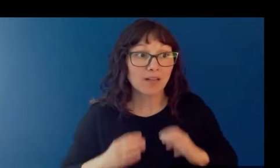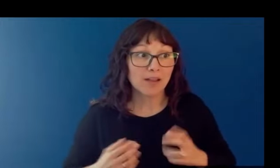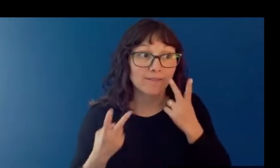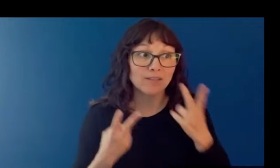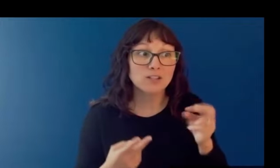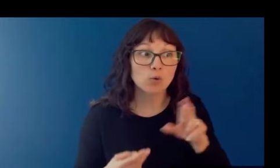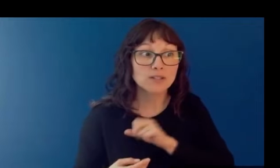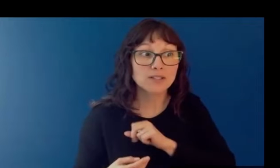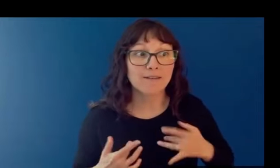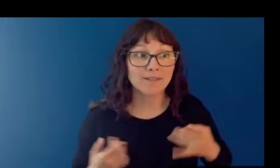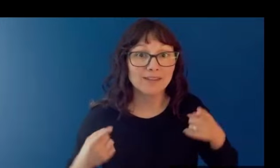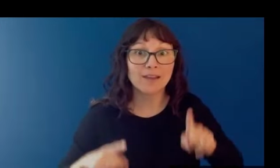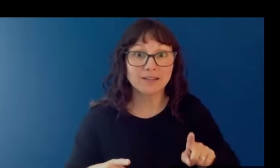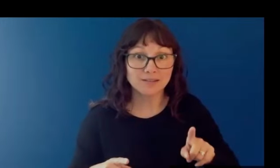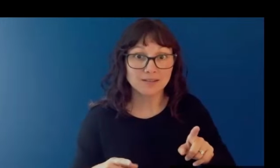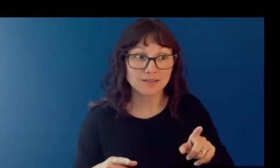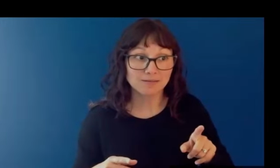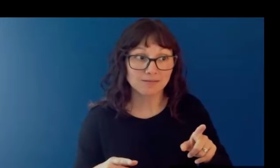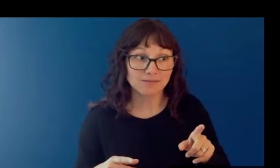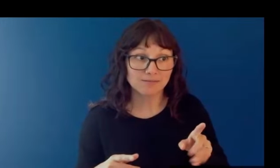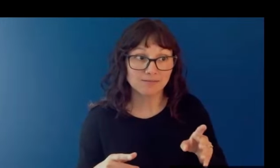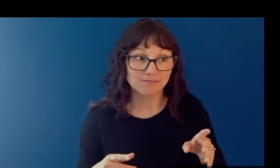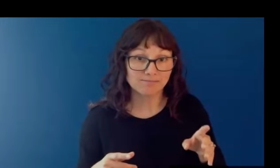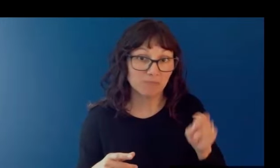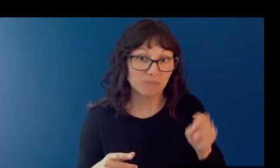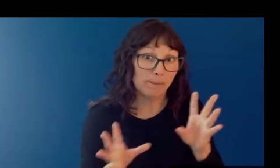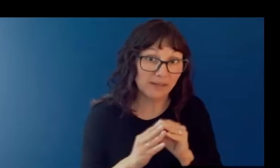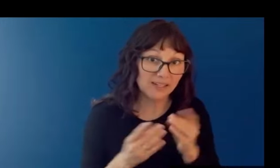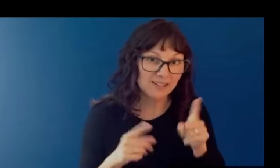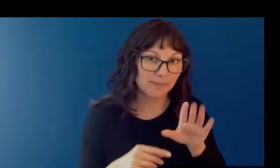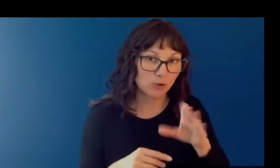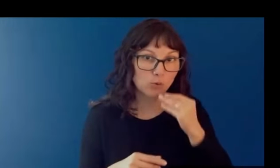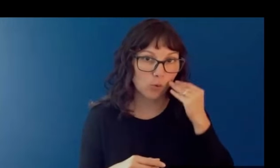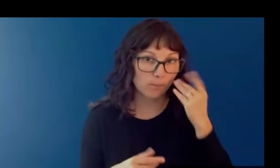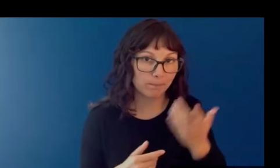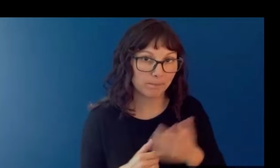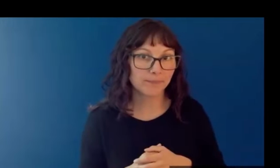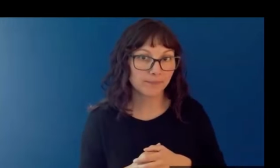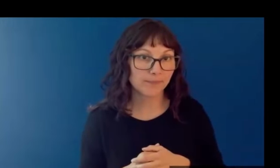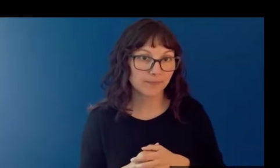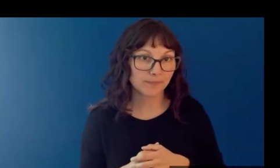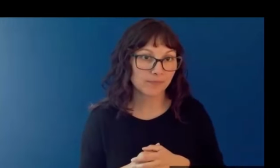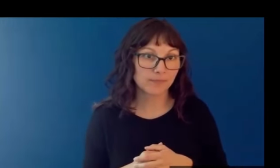visits or staff events or meetings at your home.